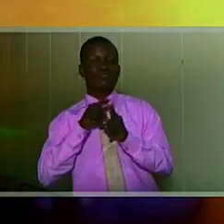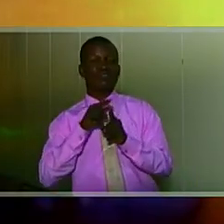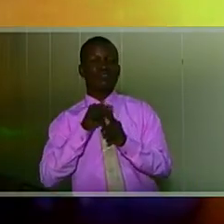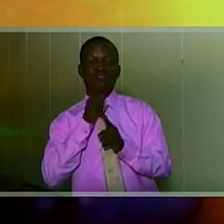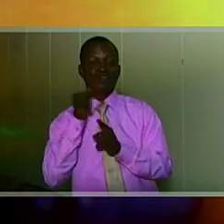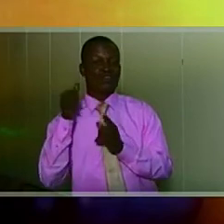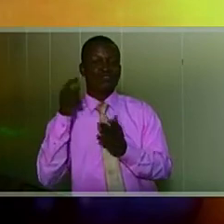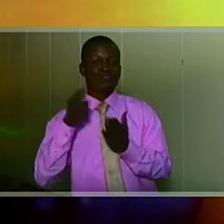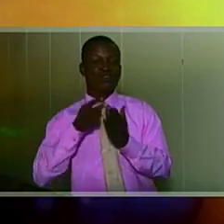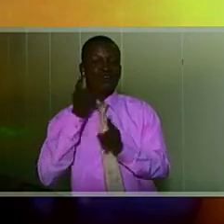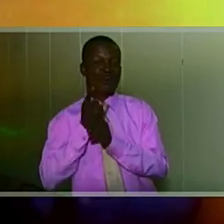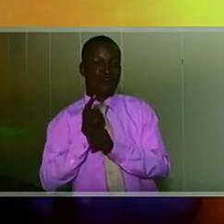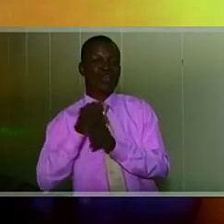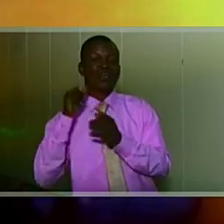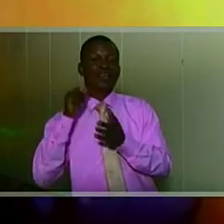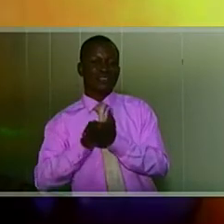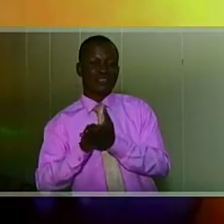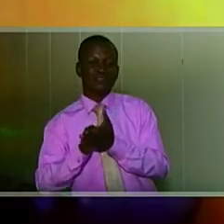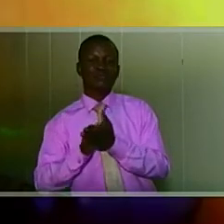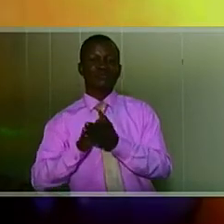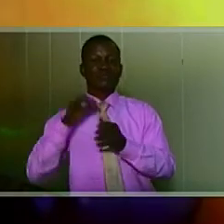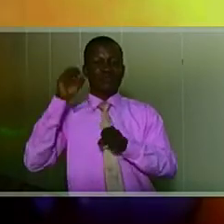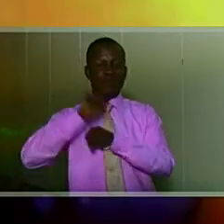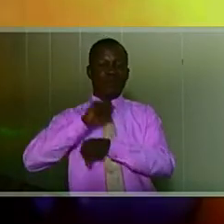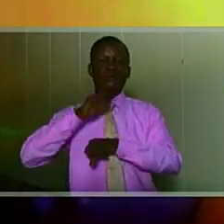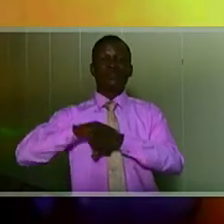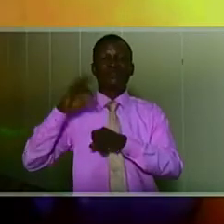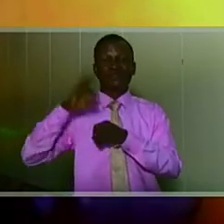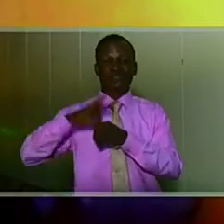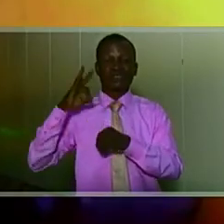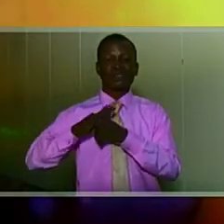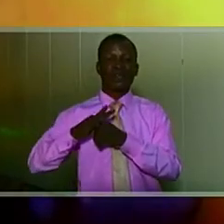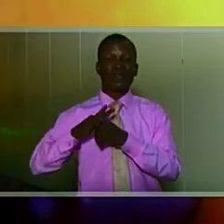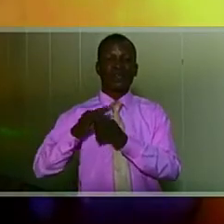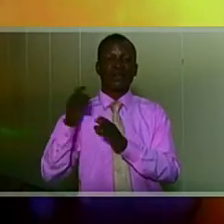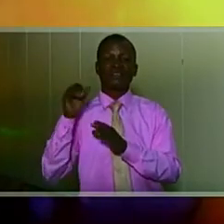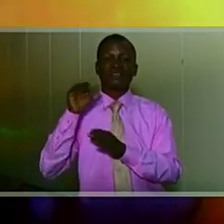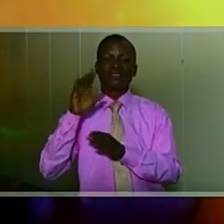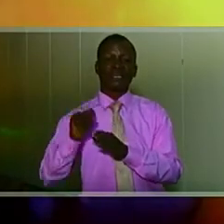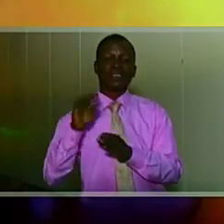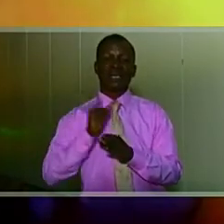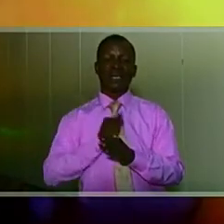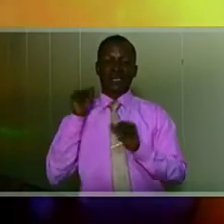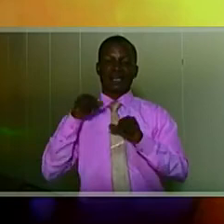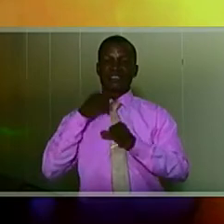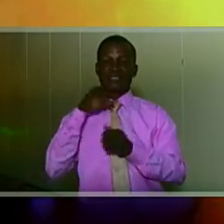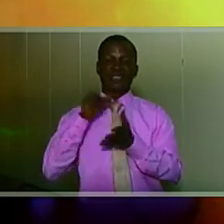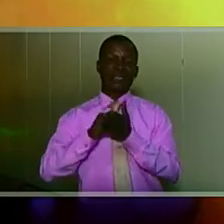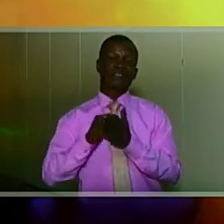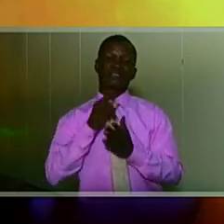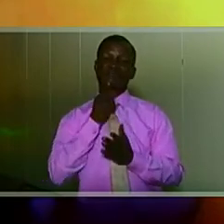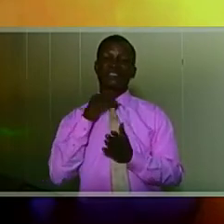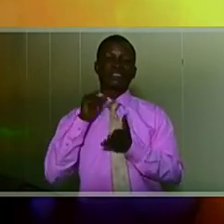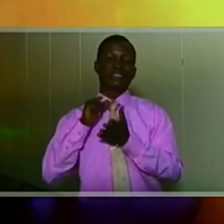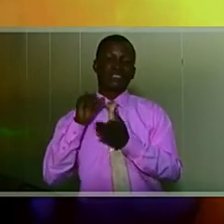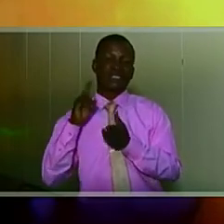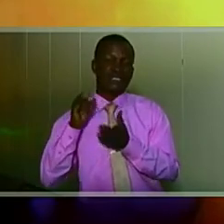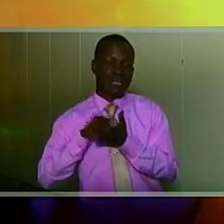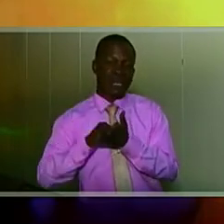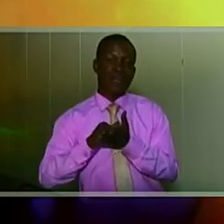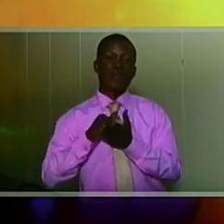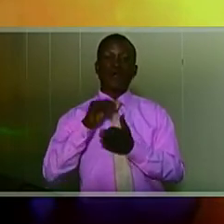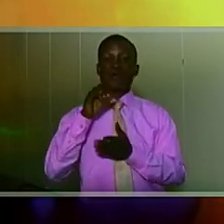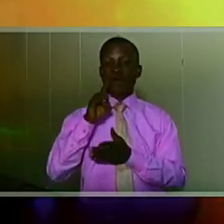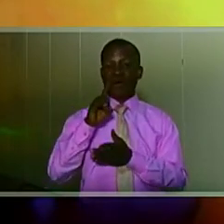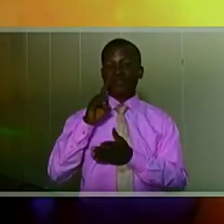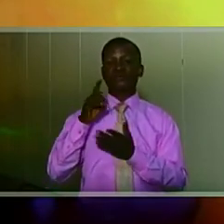had done the shoddy work on the Electoral Act, and I take that with seriousness, to say that in the 185